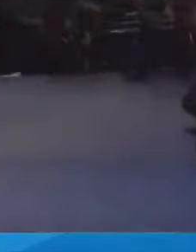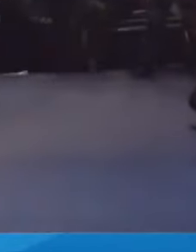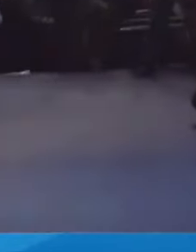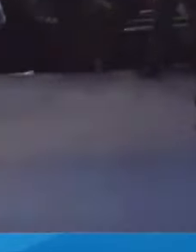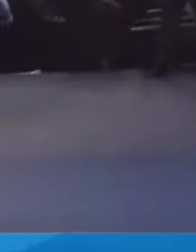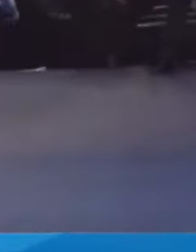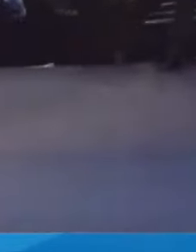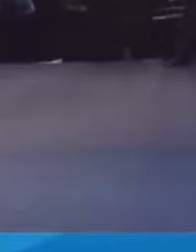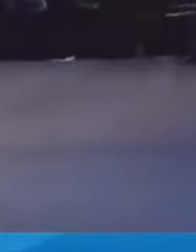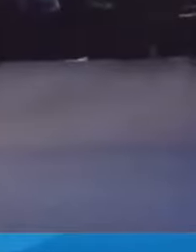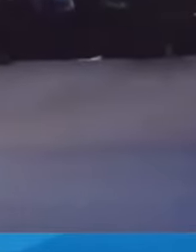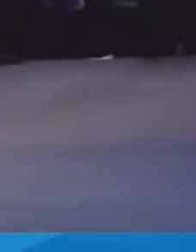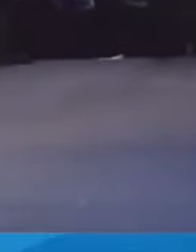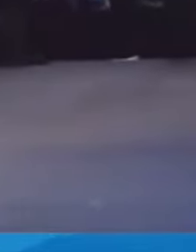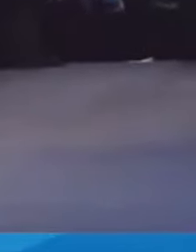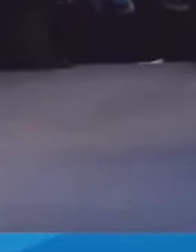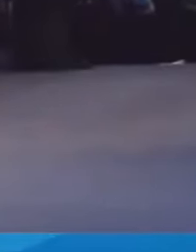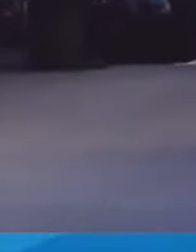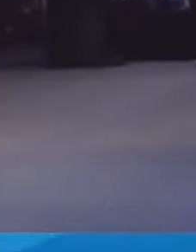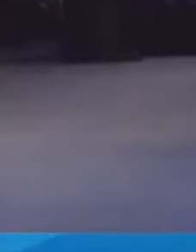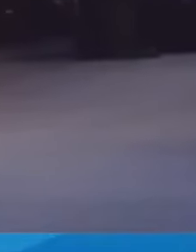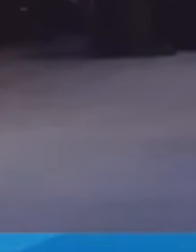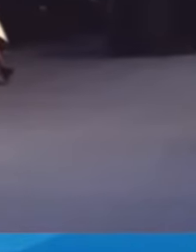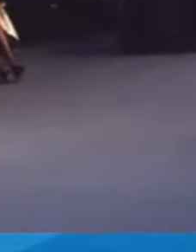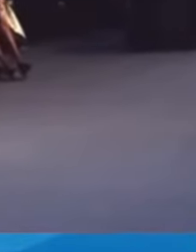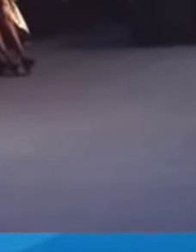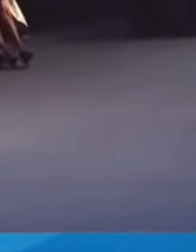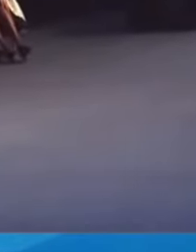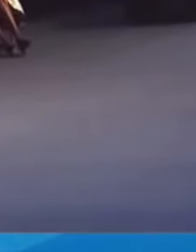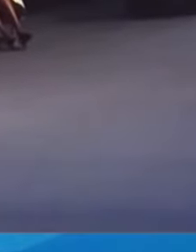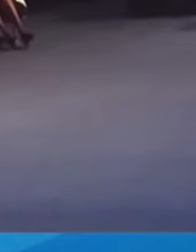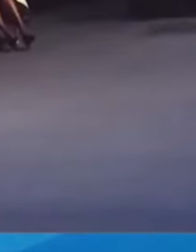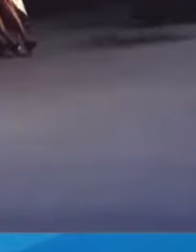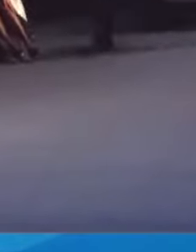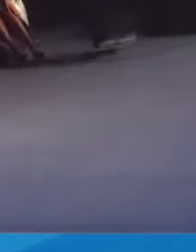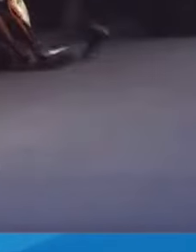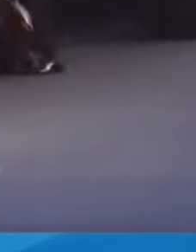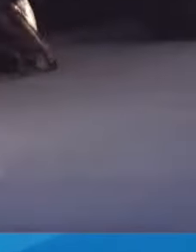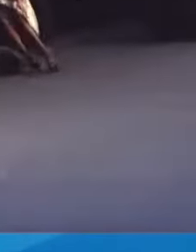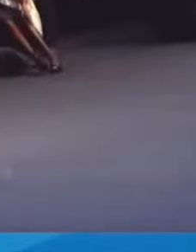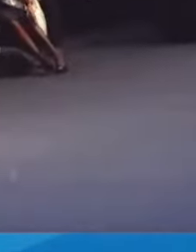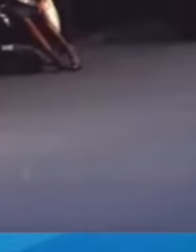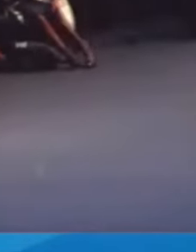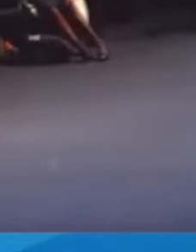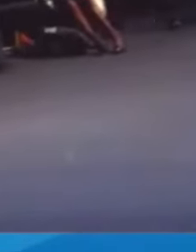supp there is a